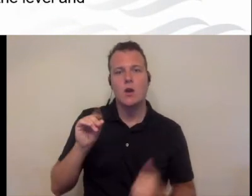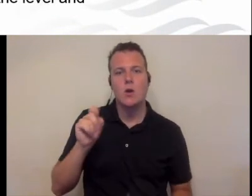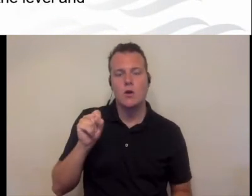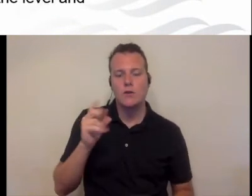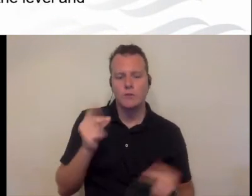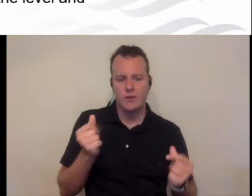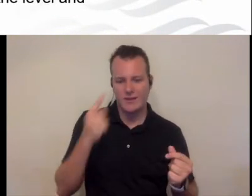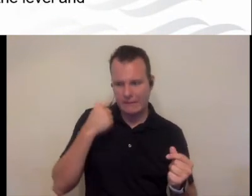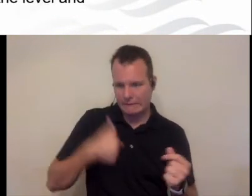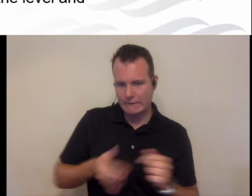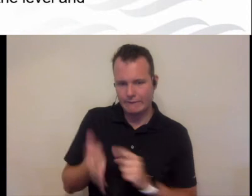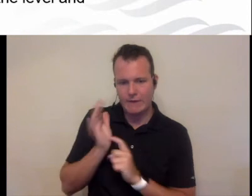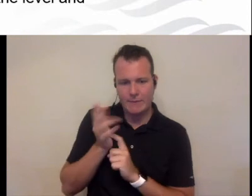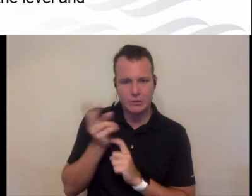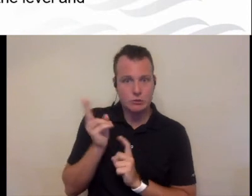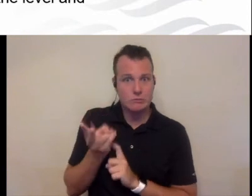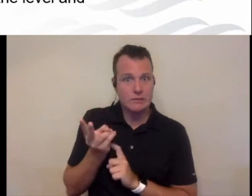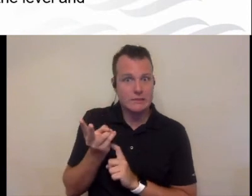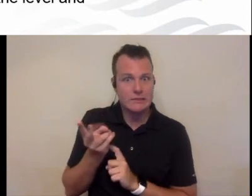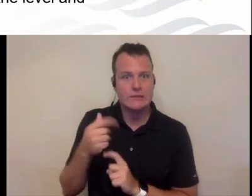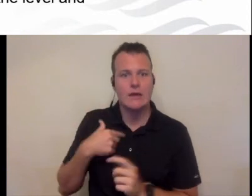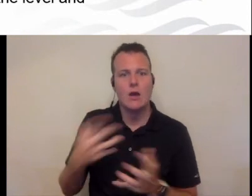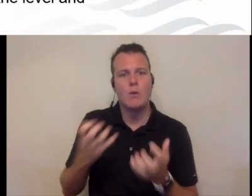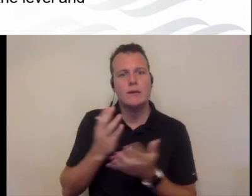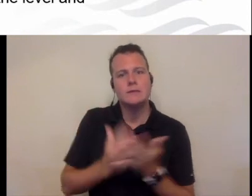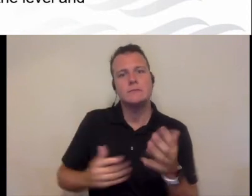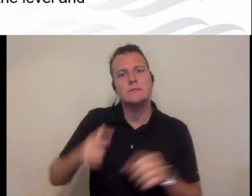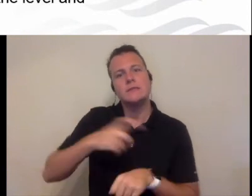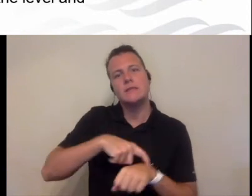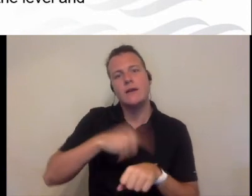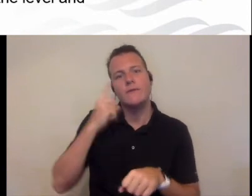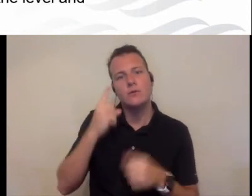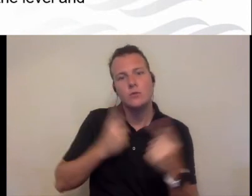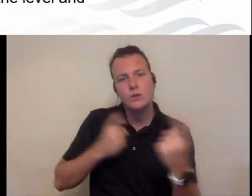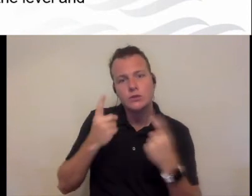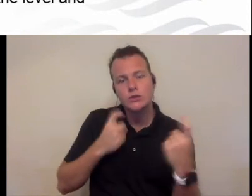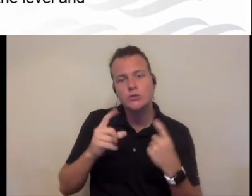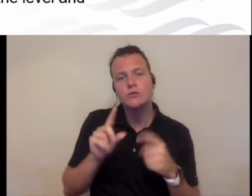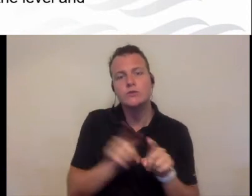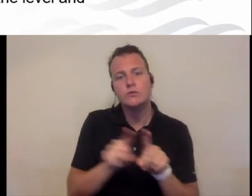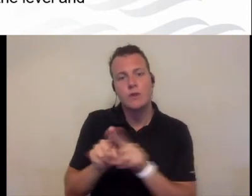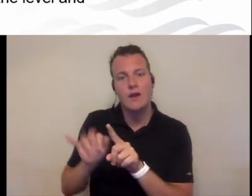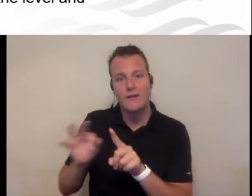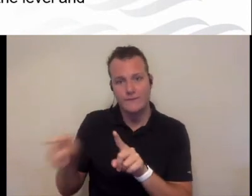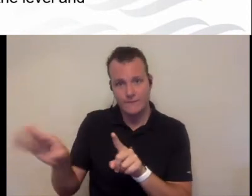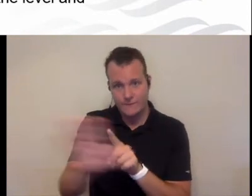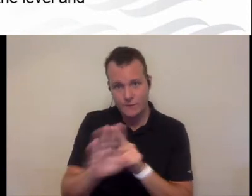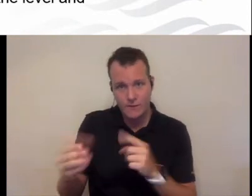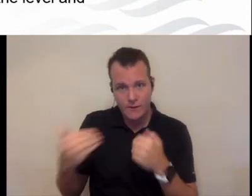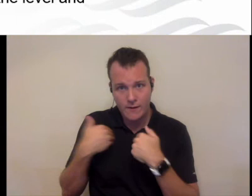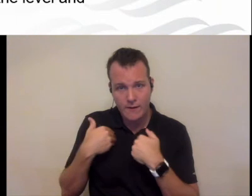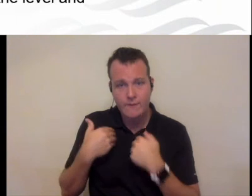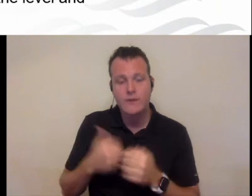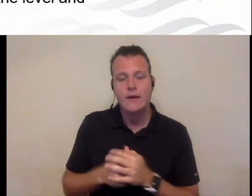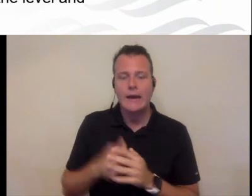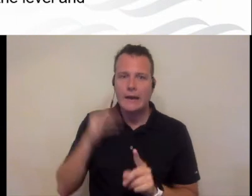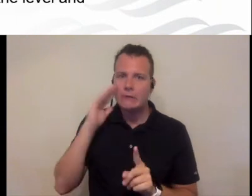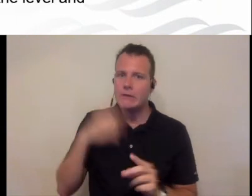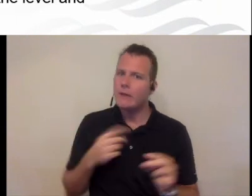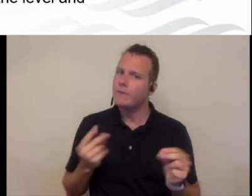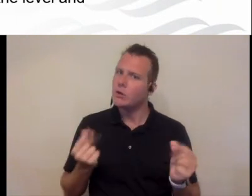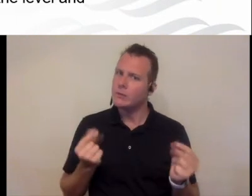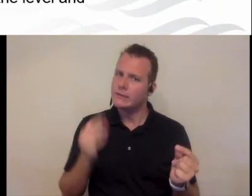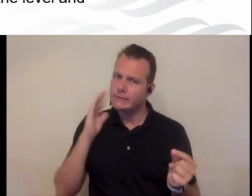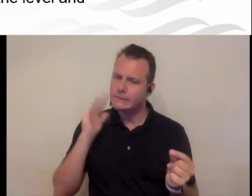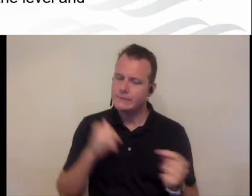I only have, about 5 minutes or 2 minutes, and I wanted to have some time for questions as well if there are any. And I know I'm going very